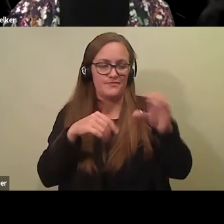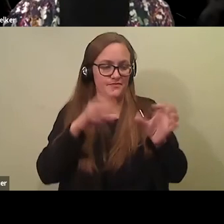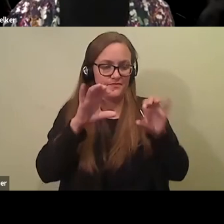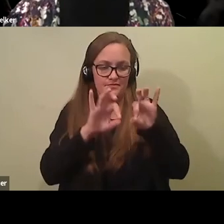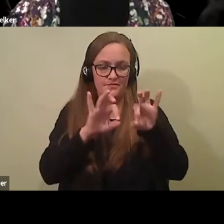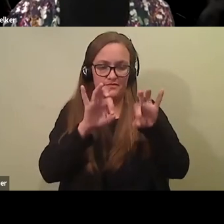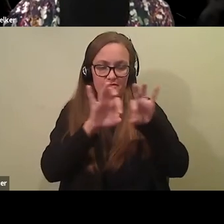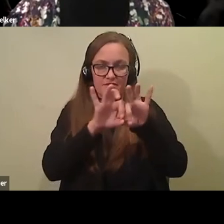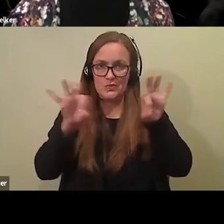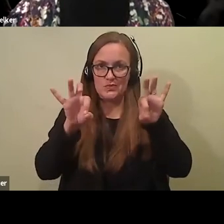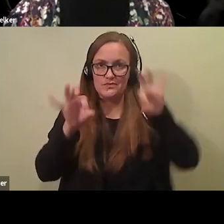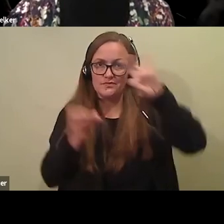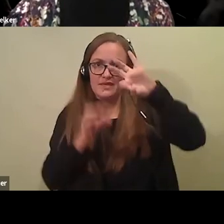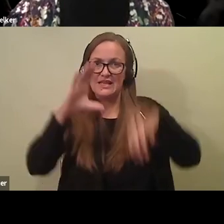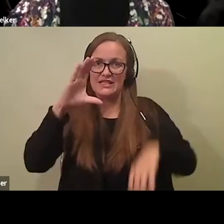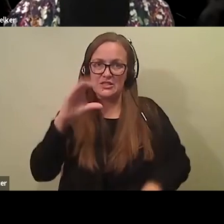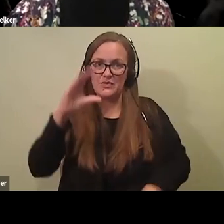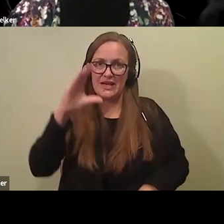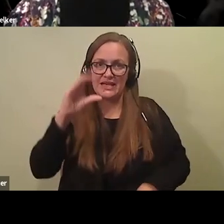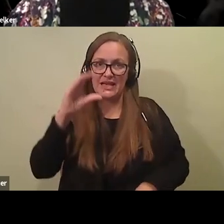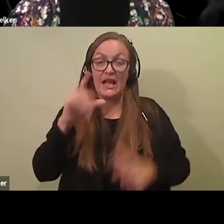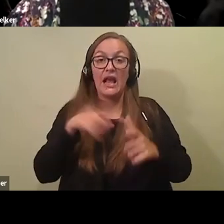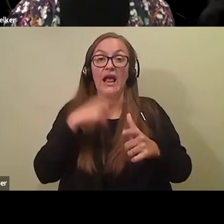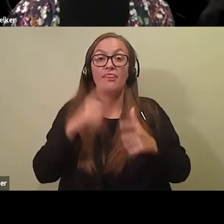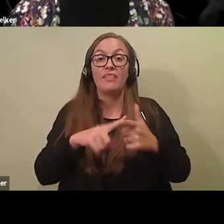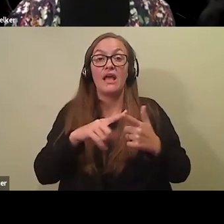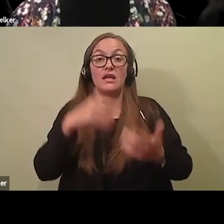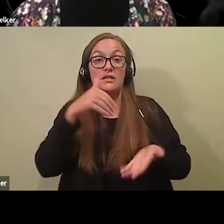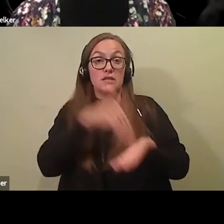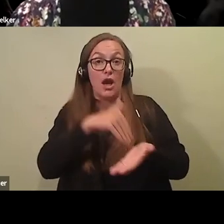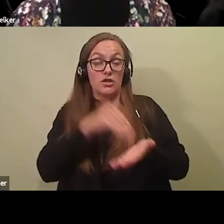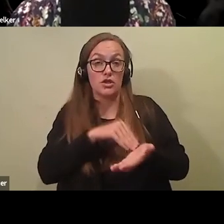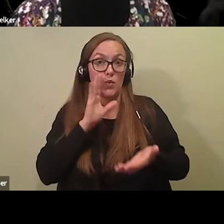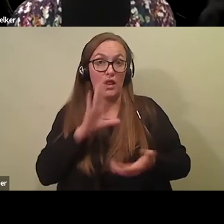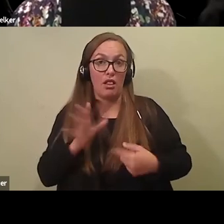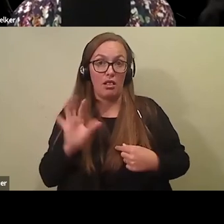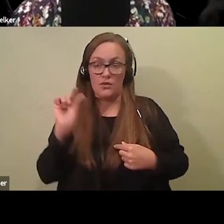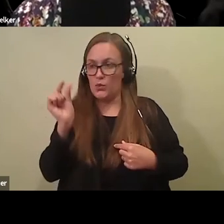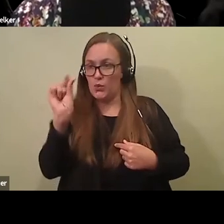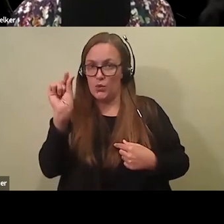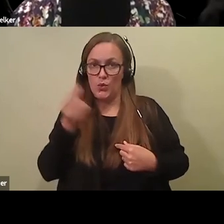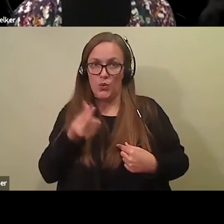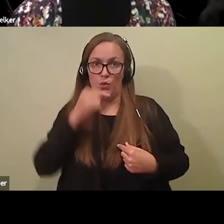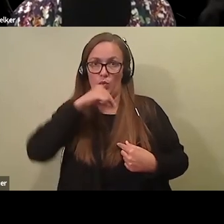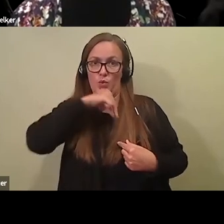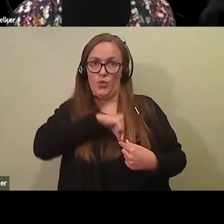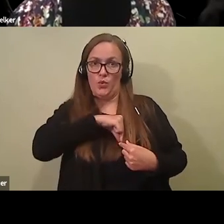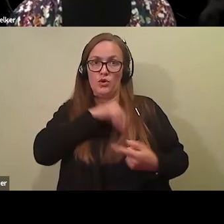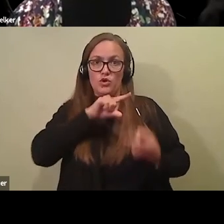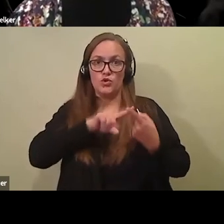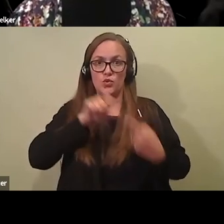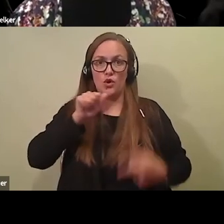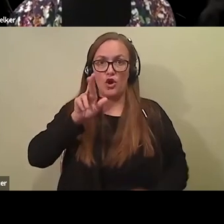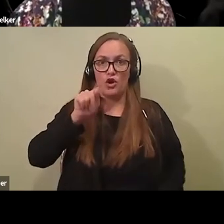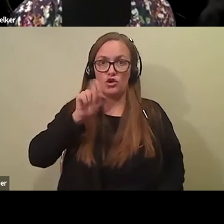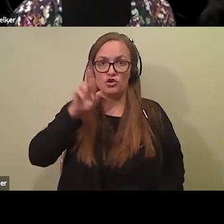a physician, a surgeon, then inserts it into the artery. And then once you insert it into the artery, the way it's